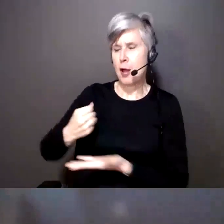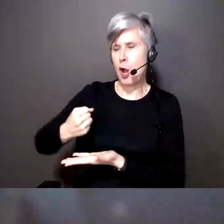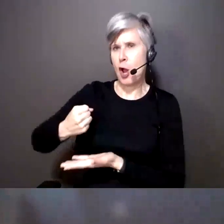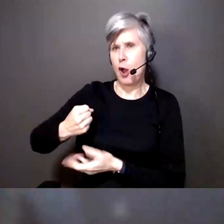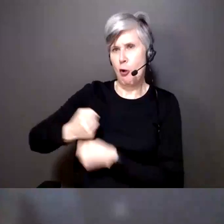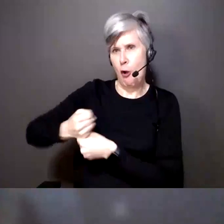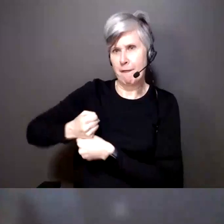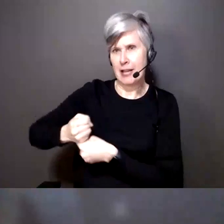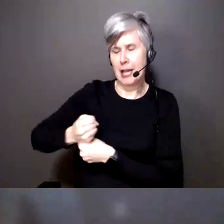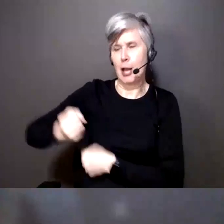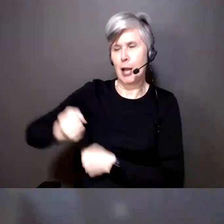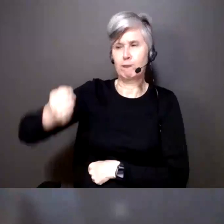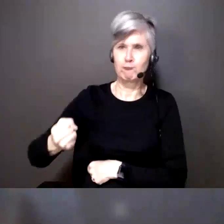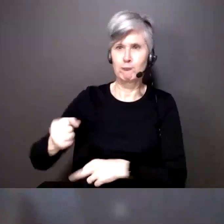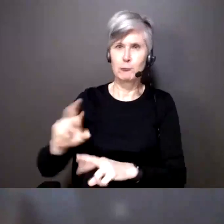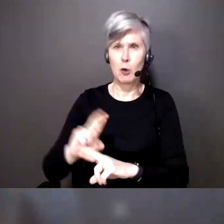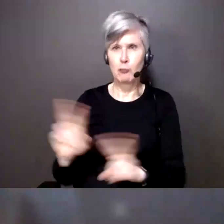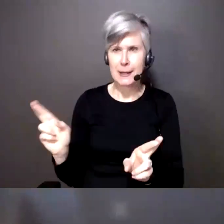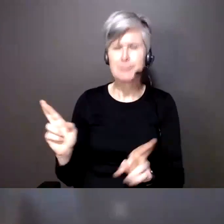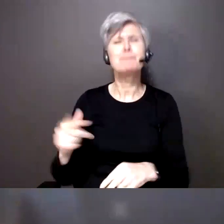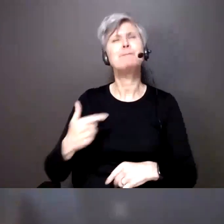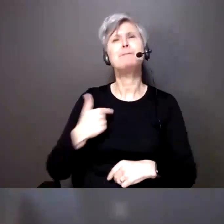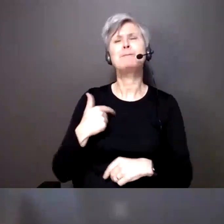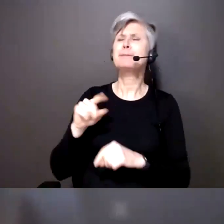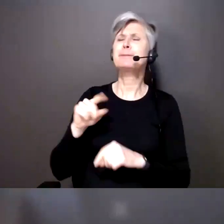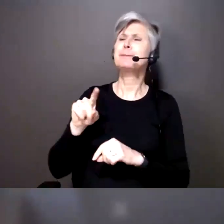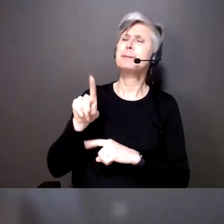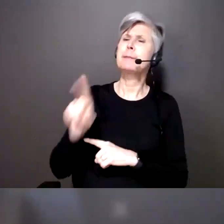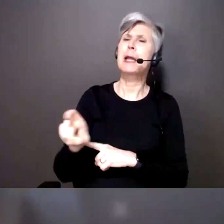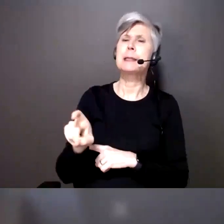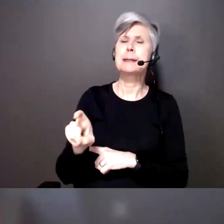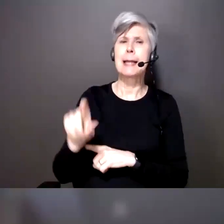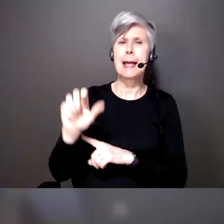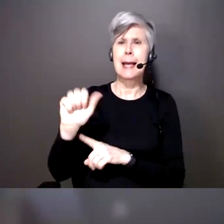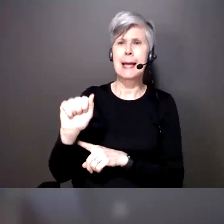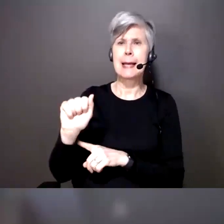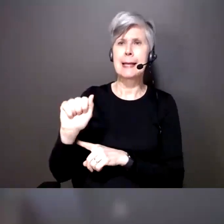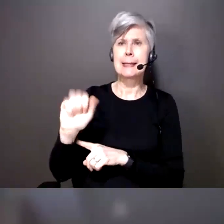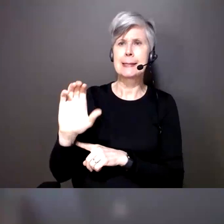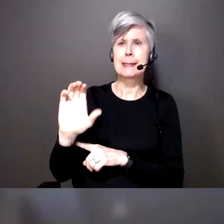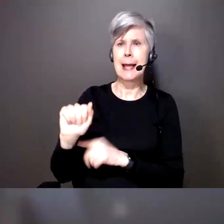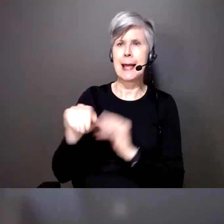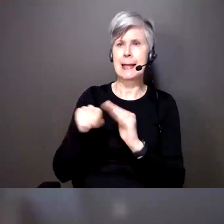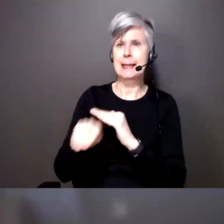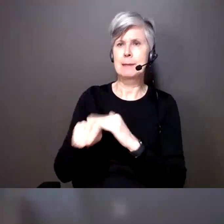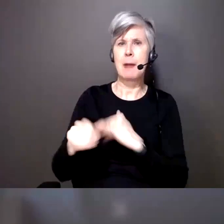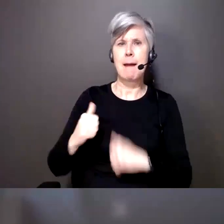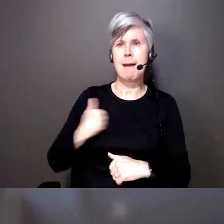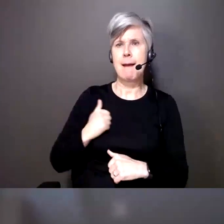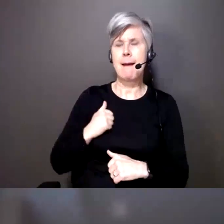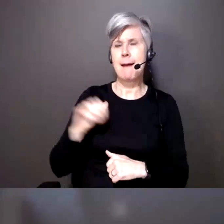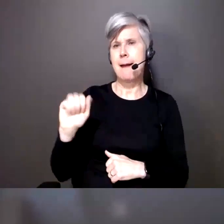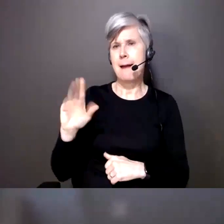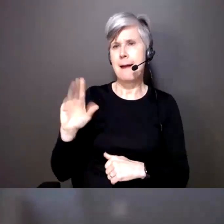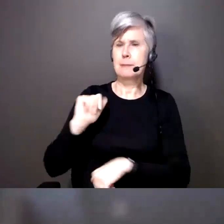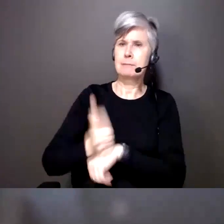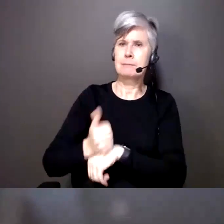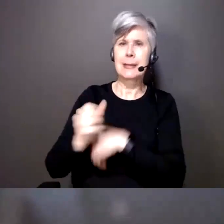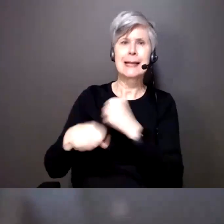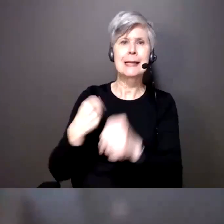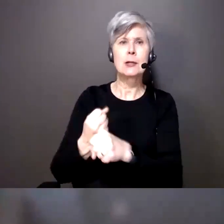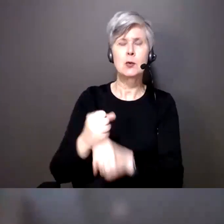want to start with the Accessible Canada Act, which came into effect in 2019. Can you tell me a little